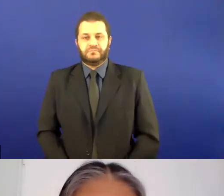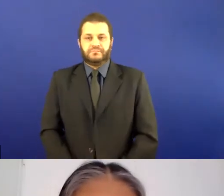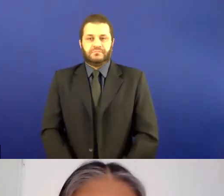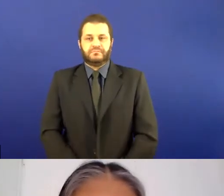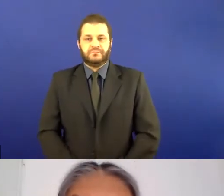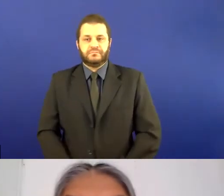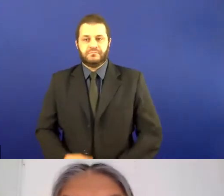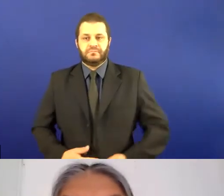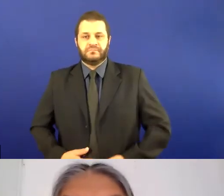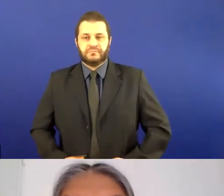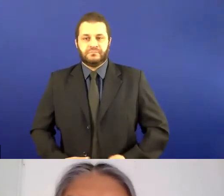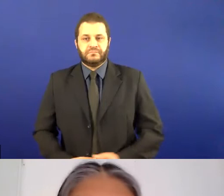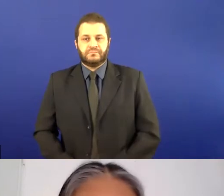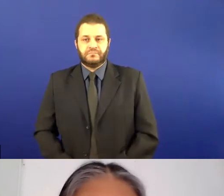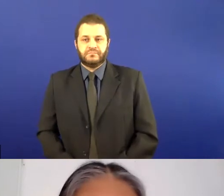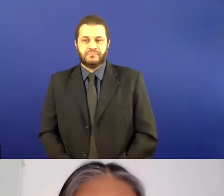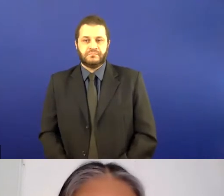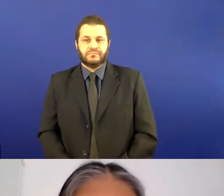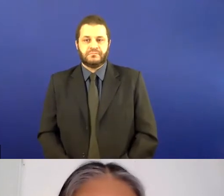Hi, Lopa, can you hear us?